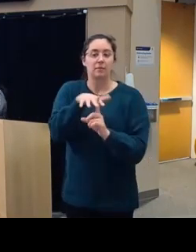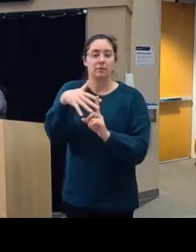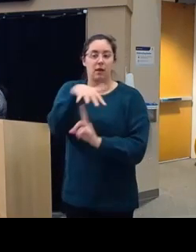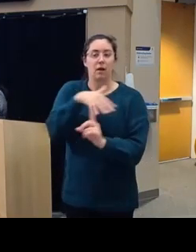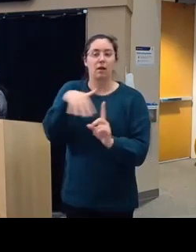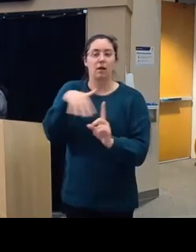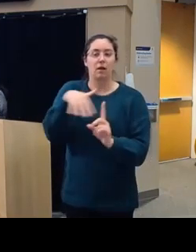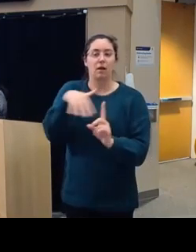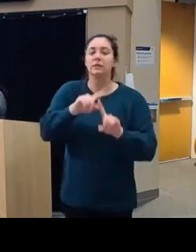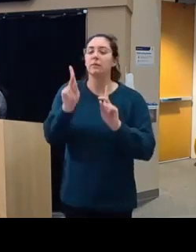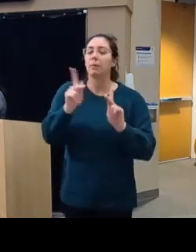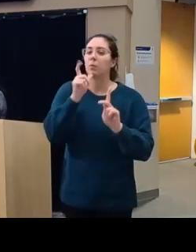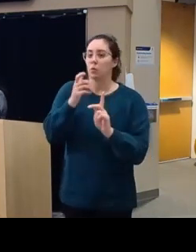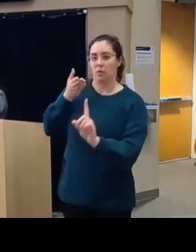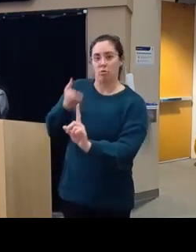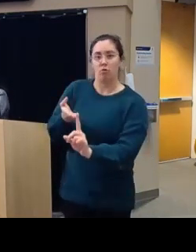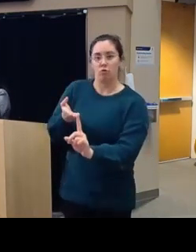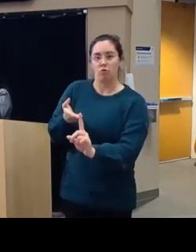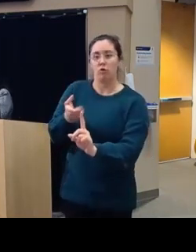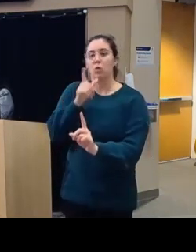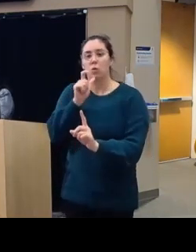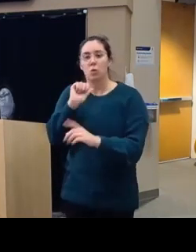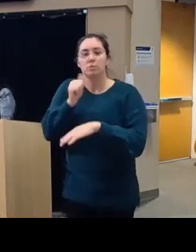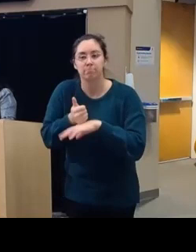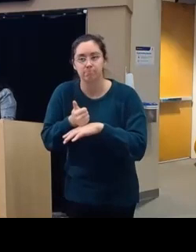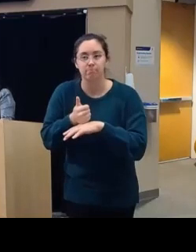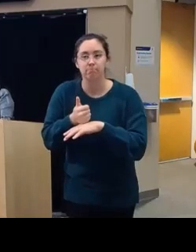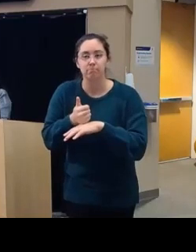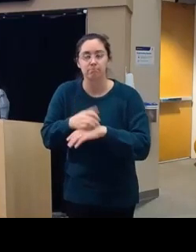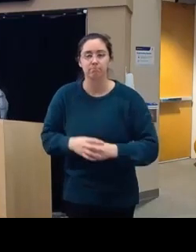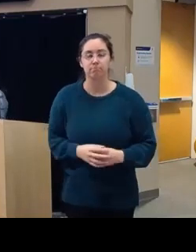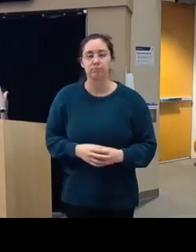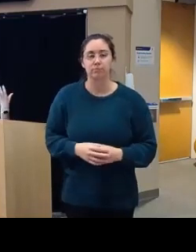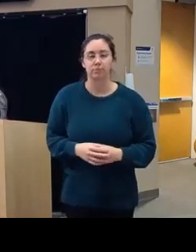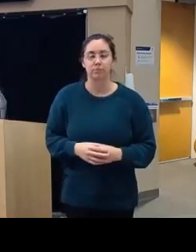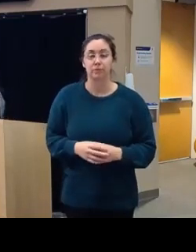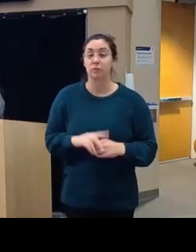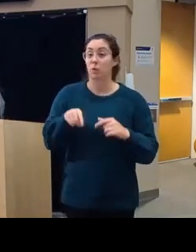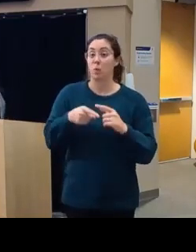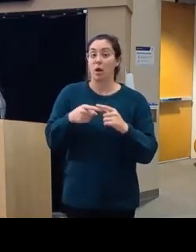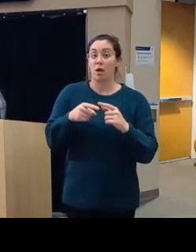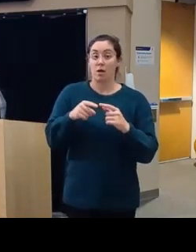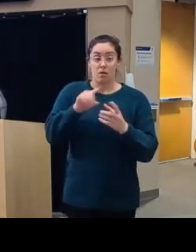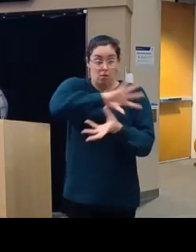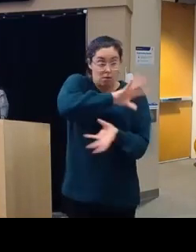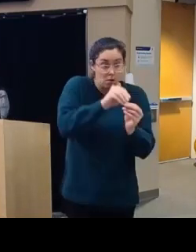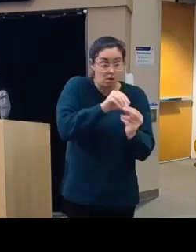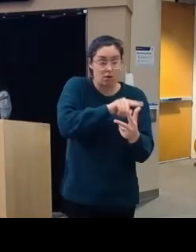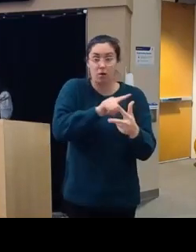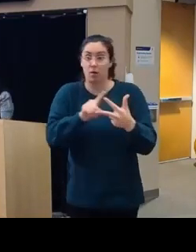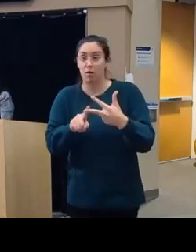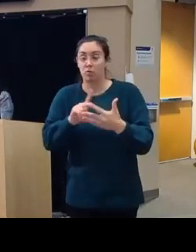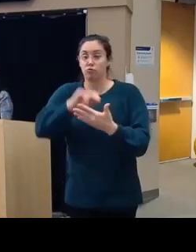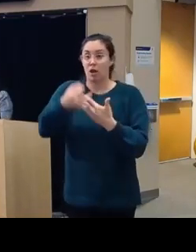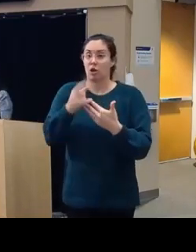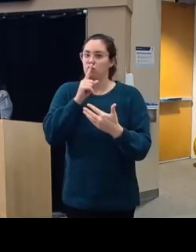like different people that would be implementing the intervention. And then kind of when you added up all the projects, they kind of covered